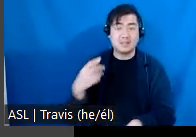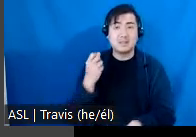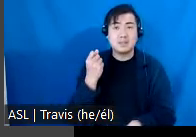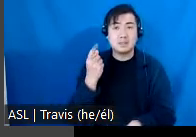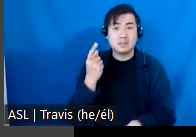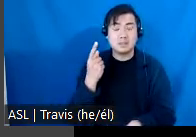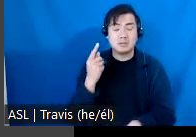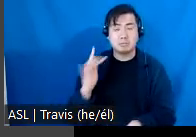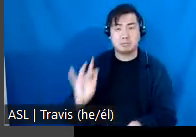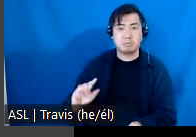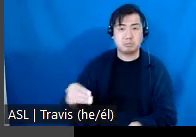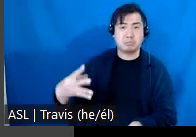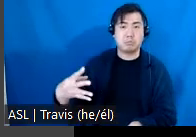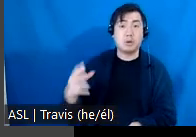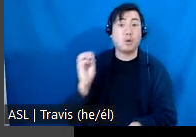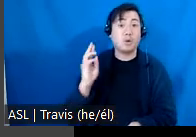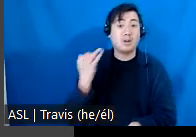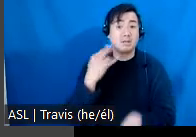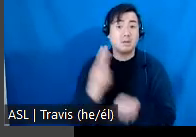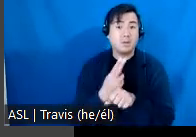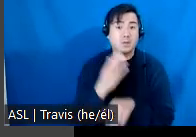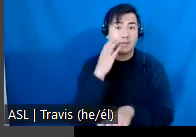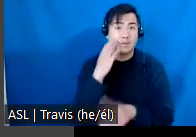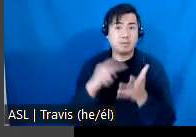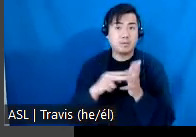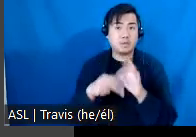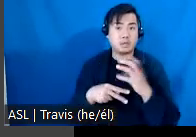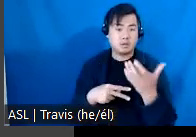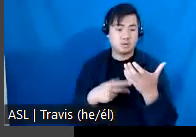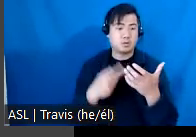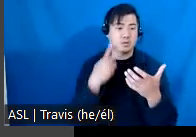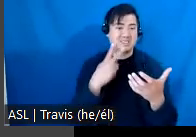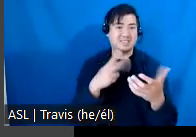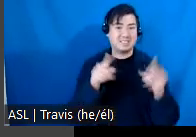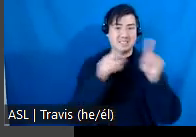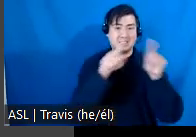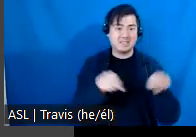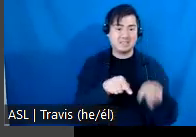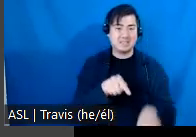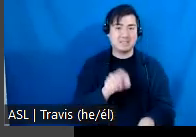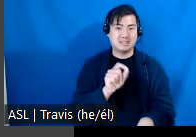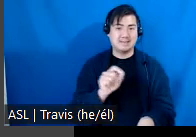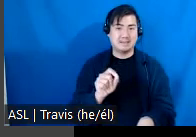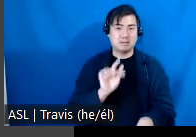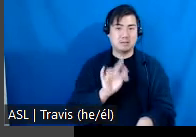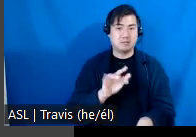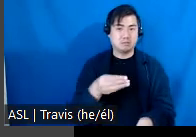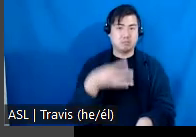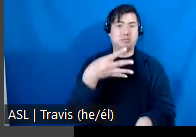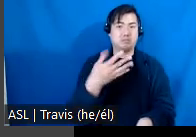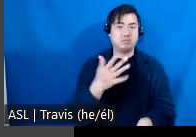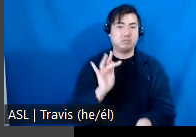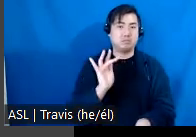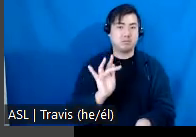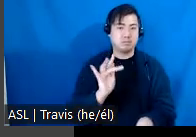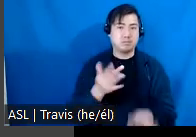dots, bottom right corner, and select the icon that looks like a globe, and please select the English room. By doing